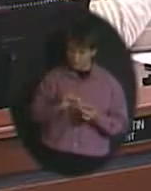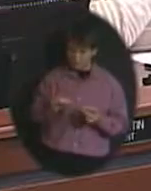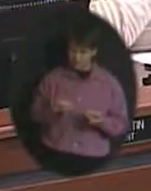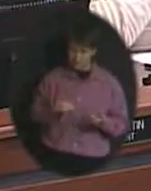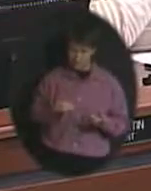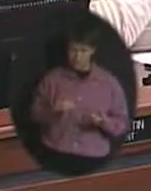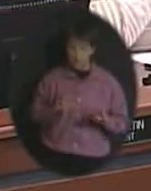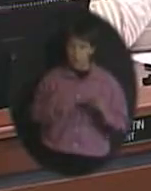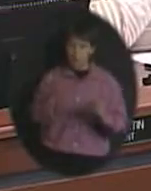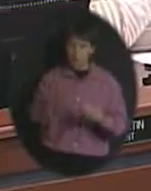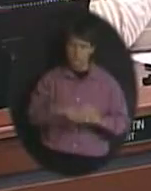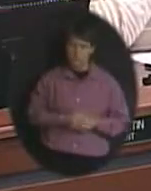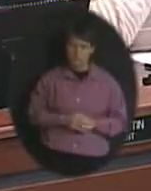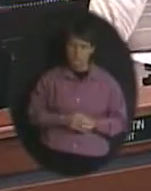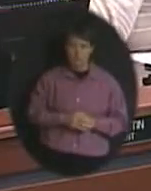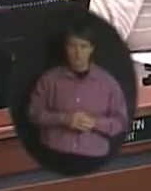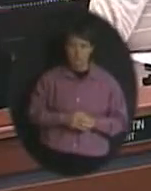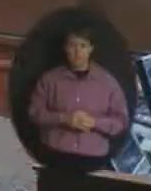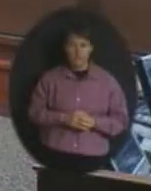Then a motion.